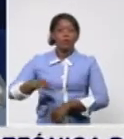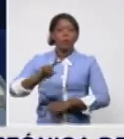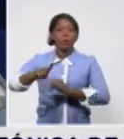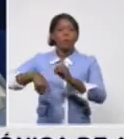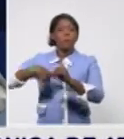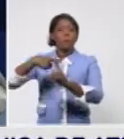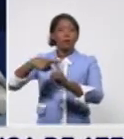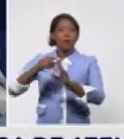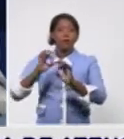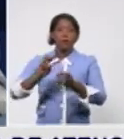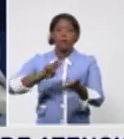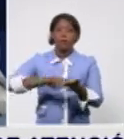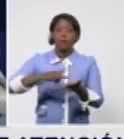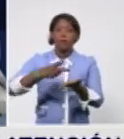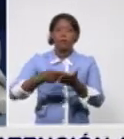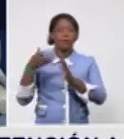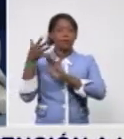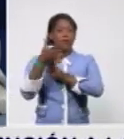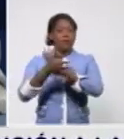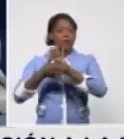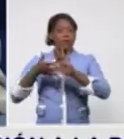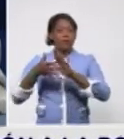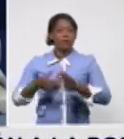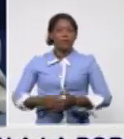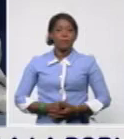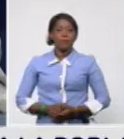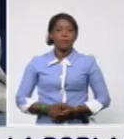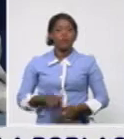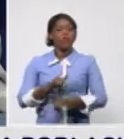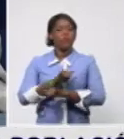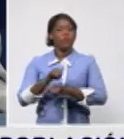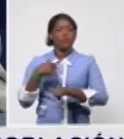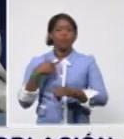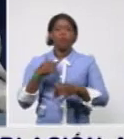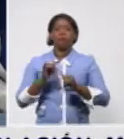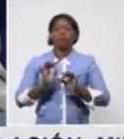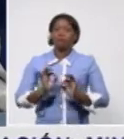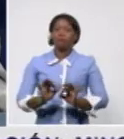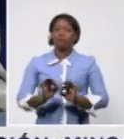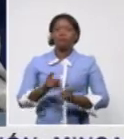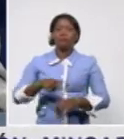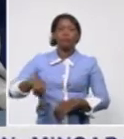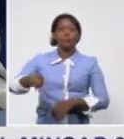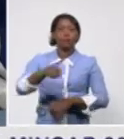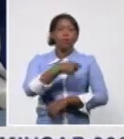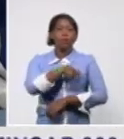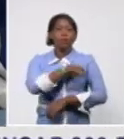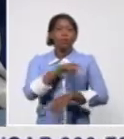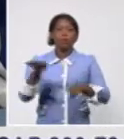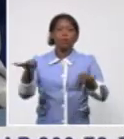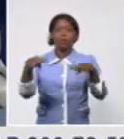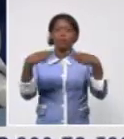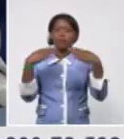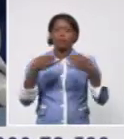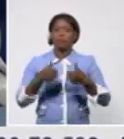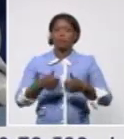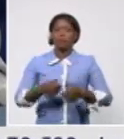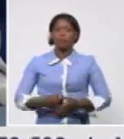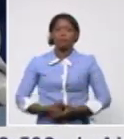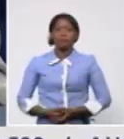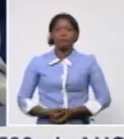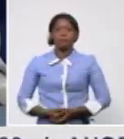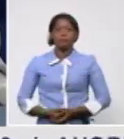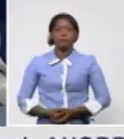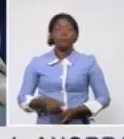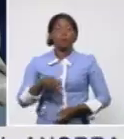language interpreter, and good morning to everyone tuned in to this briefing. We start